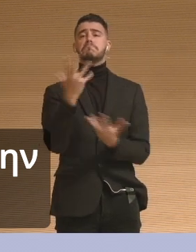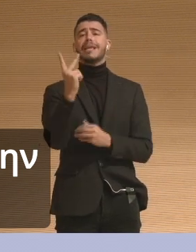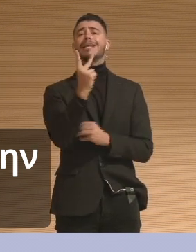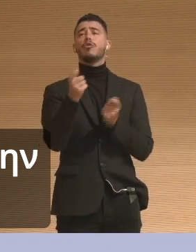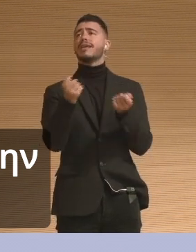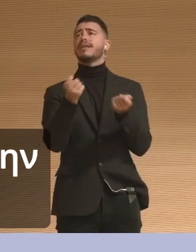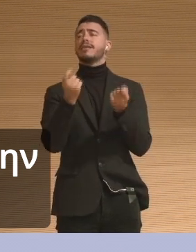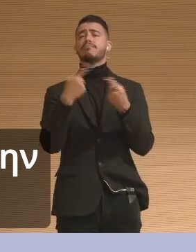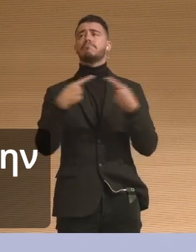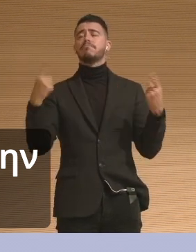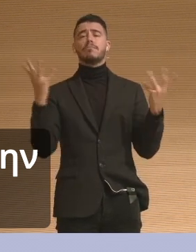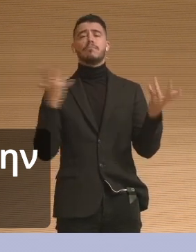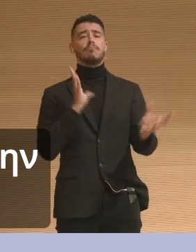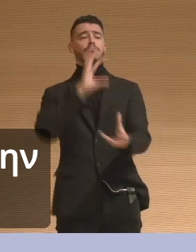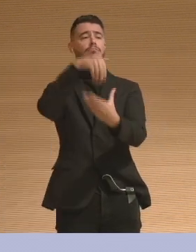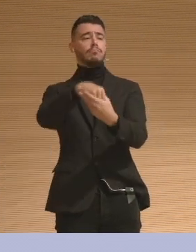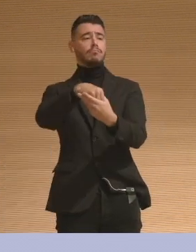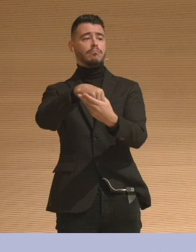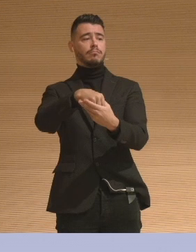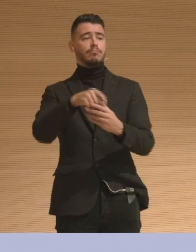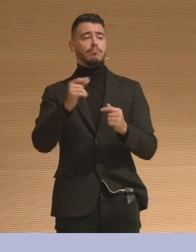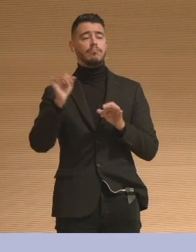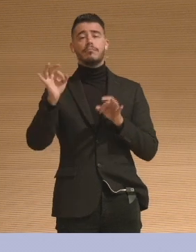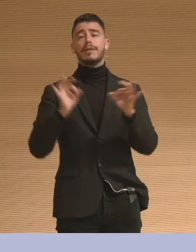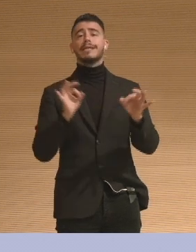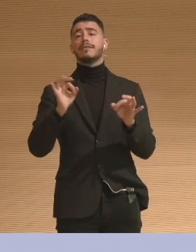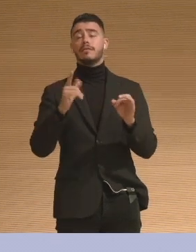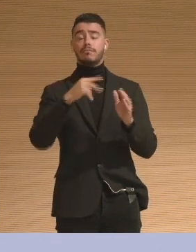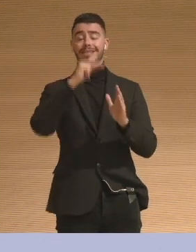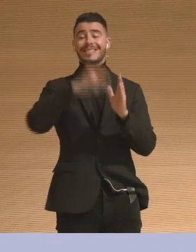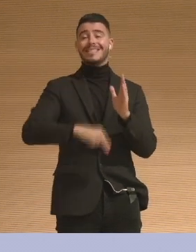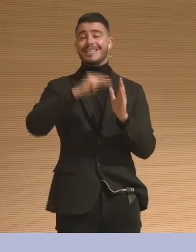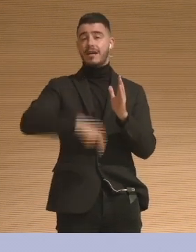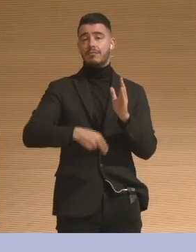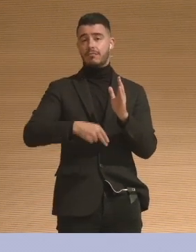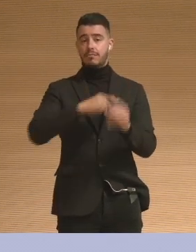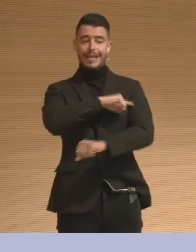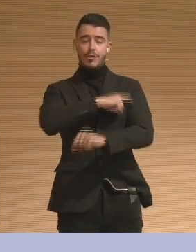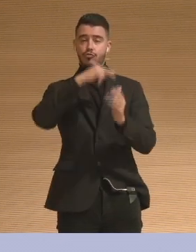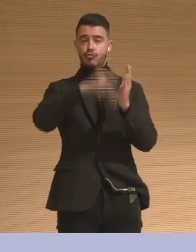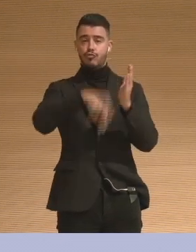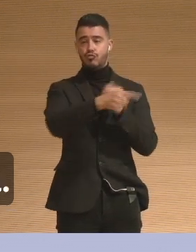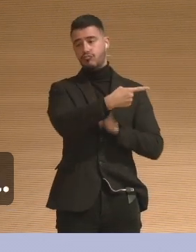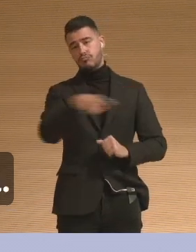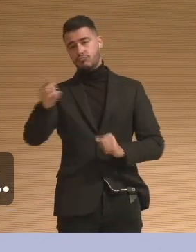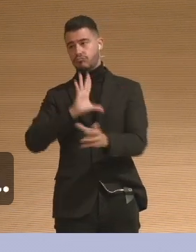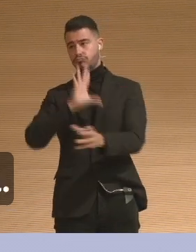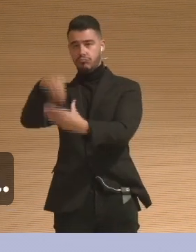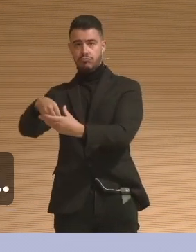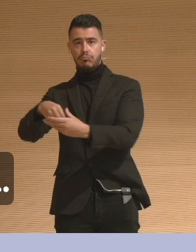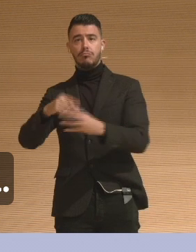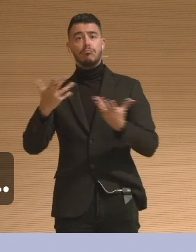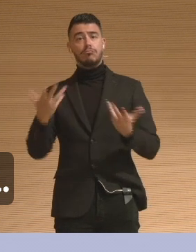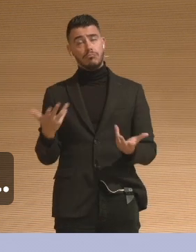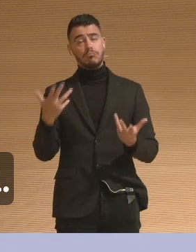community activities for people to choose from, so giving them more autonomy in controlling and improving their health and